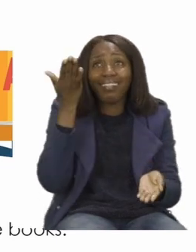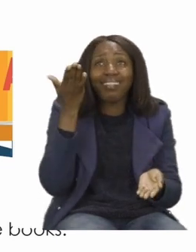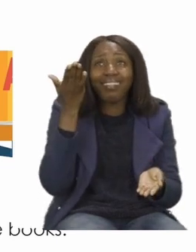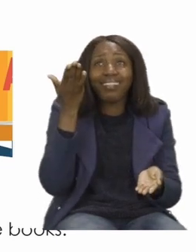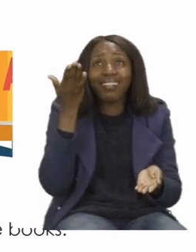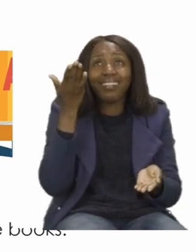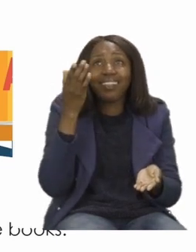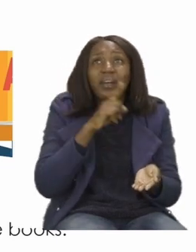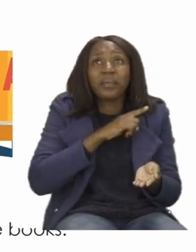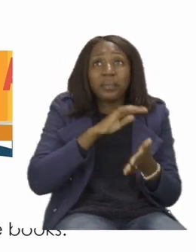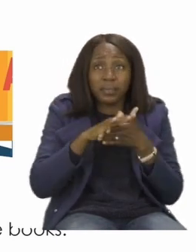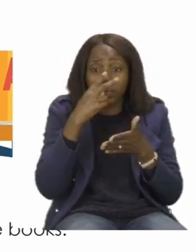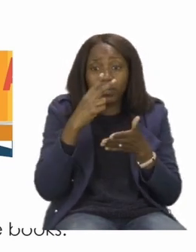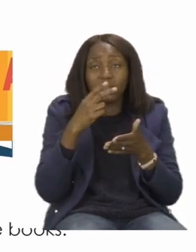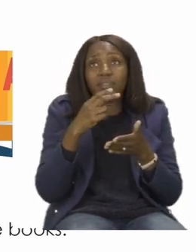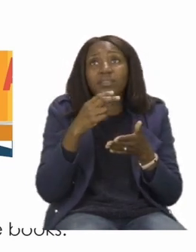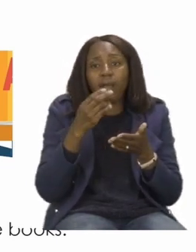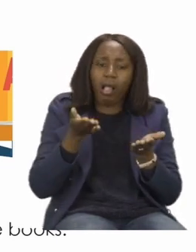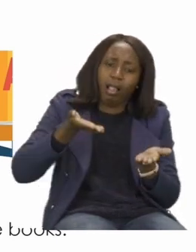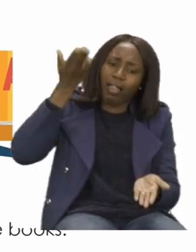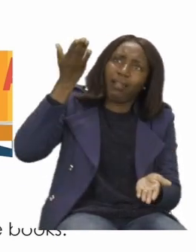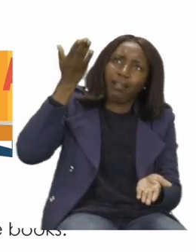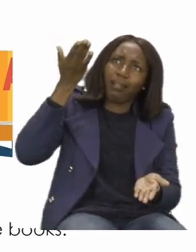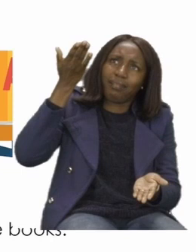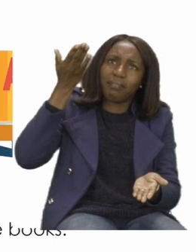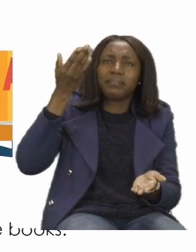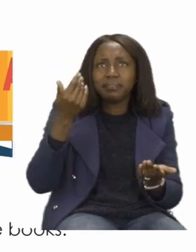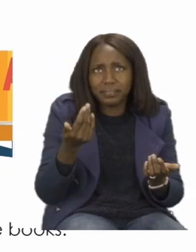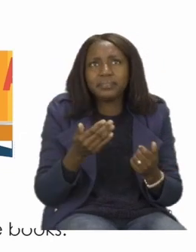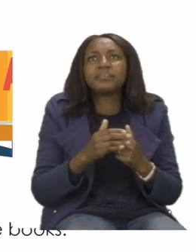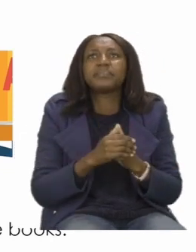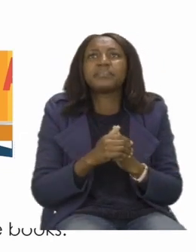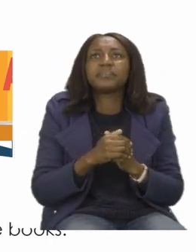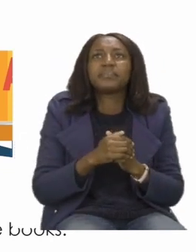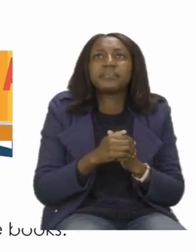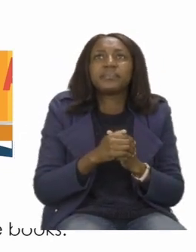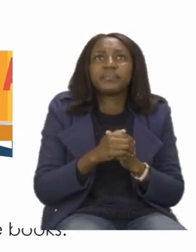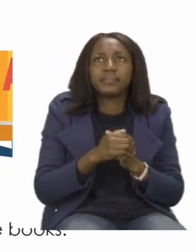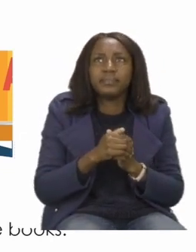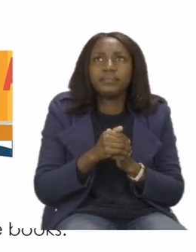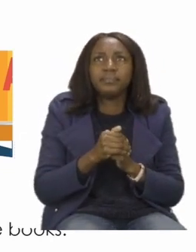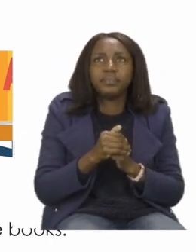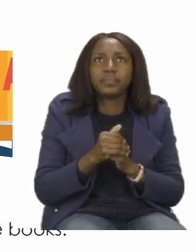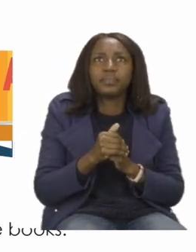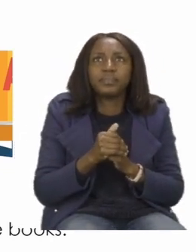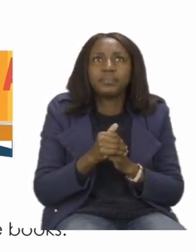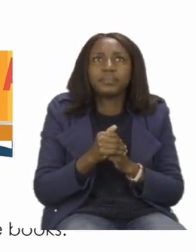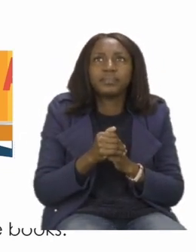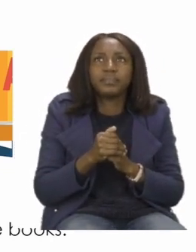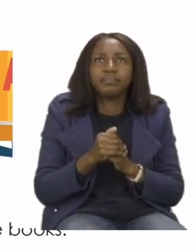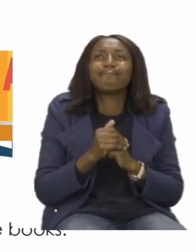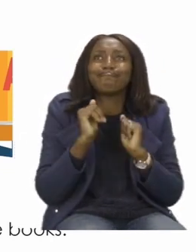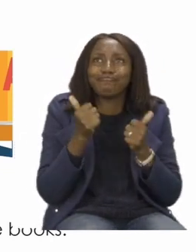see that it is higher in the air, which means it is much lighter than all those books. Well